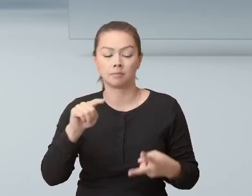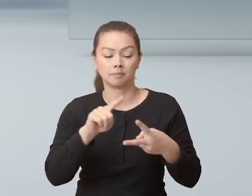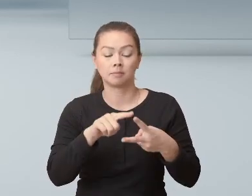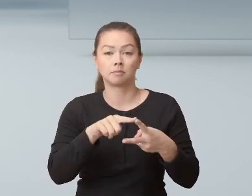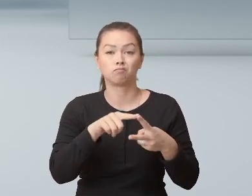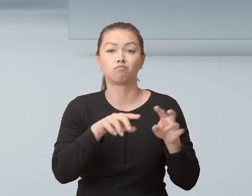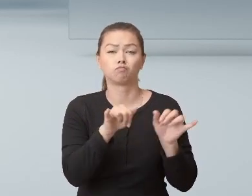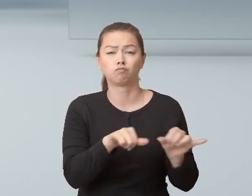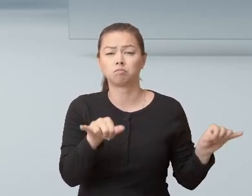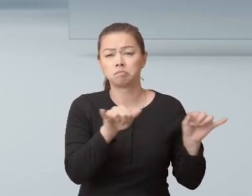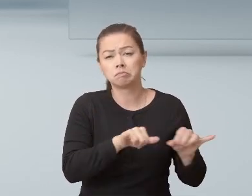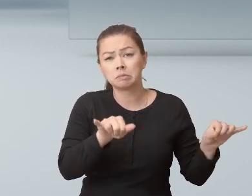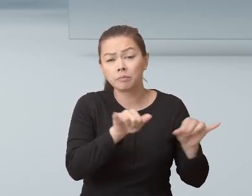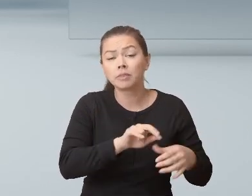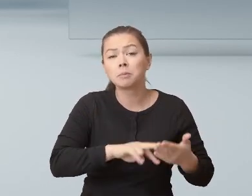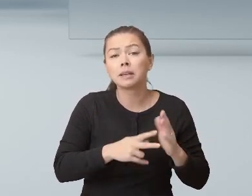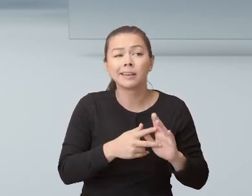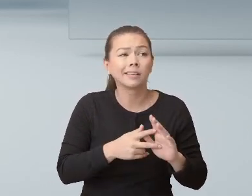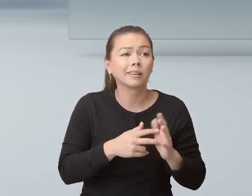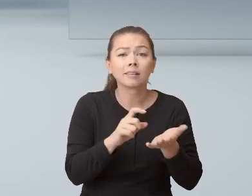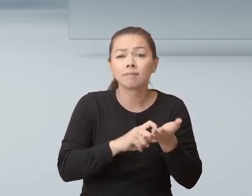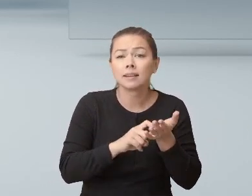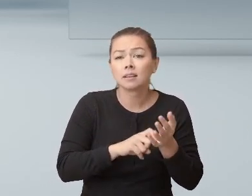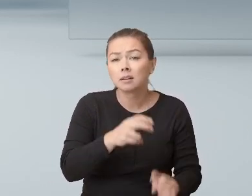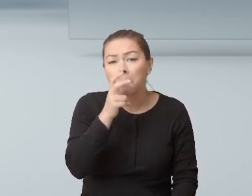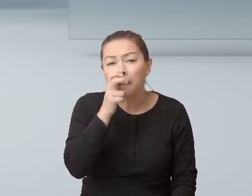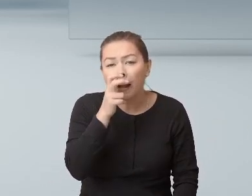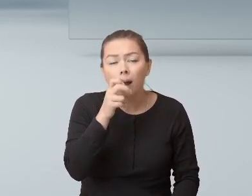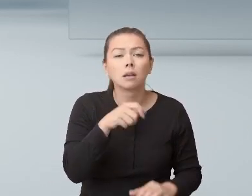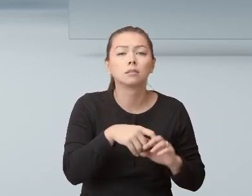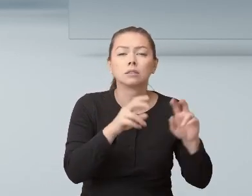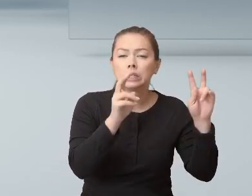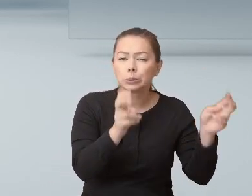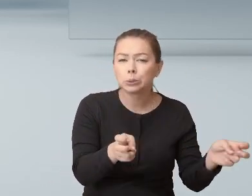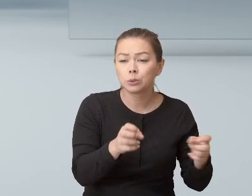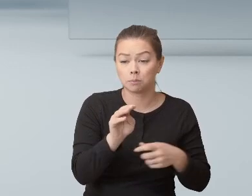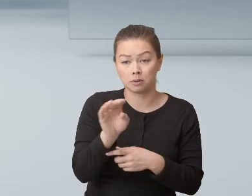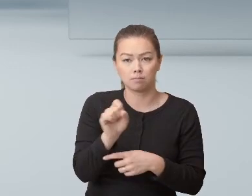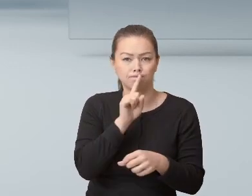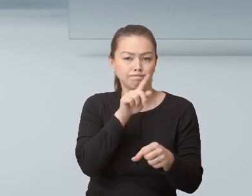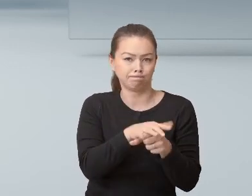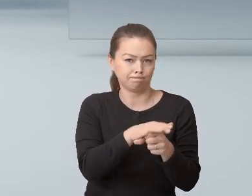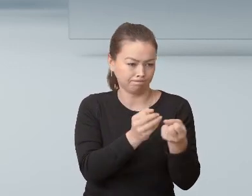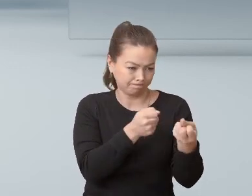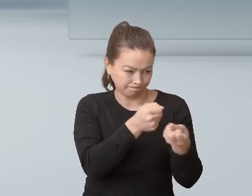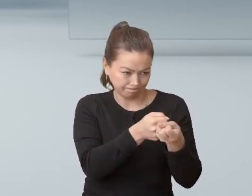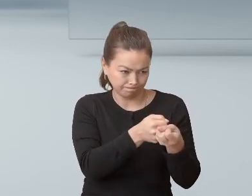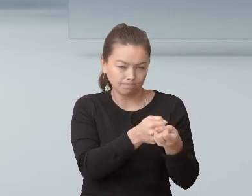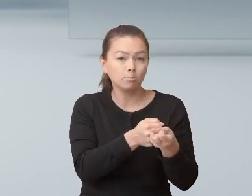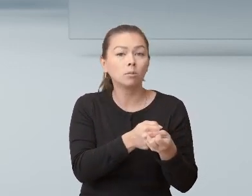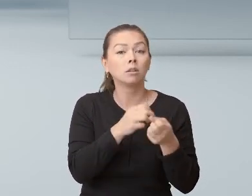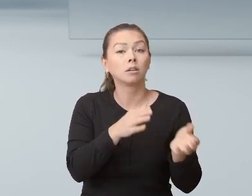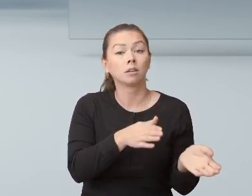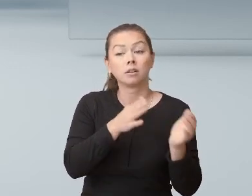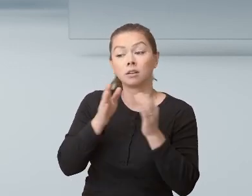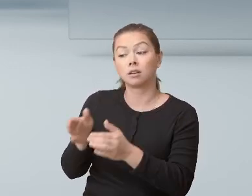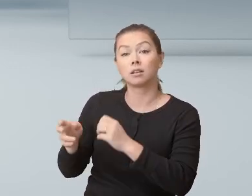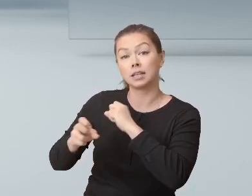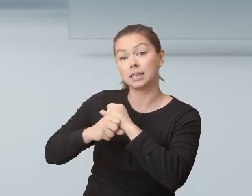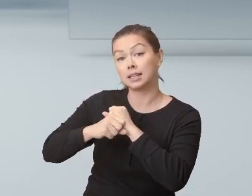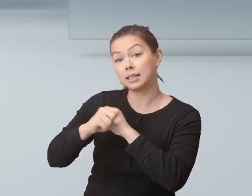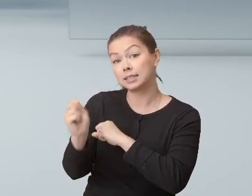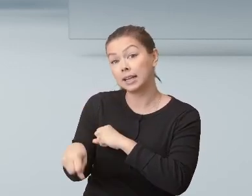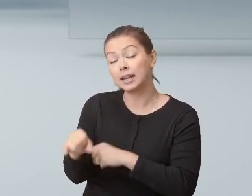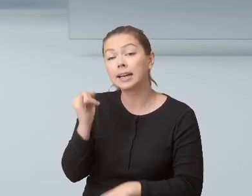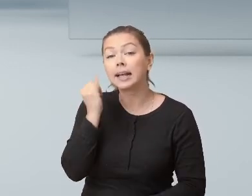things like fix bugs, fix issues, or if there's a problem that a customer is having with the ability for a customer or the